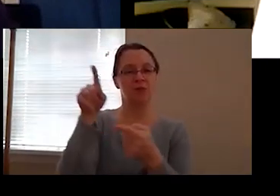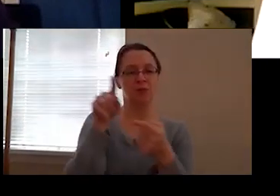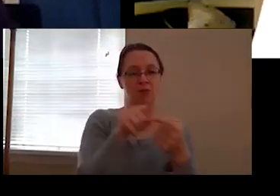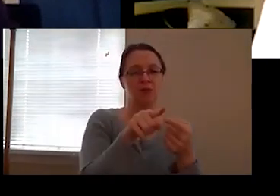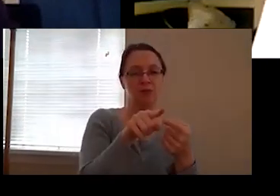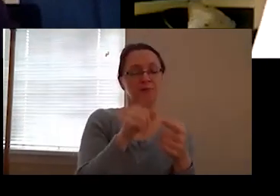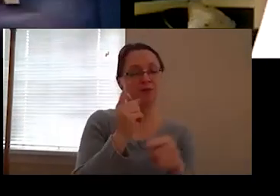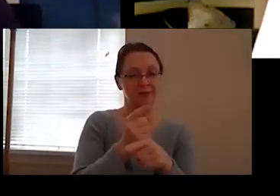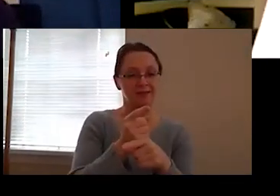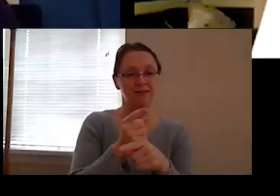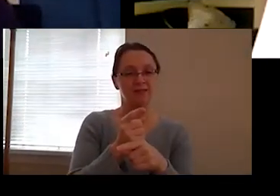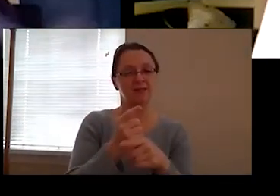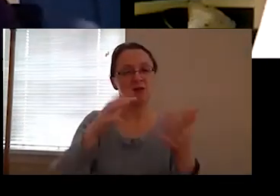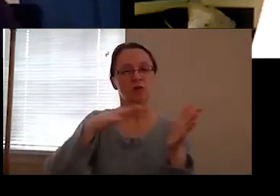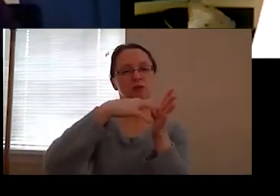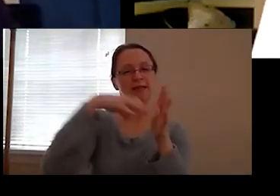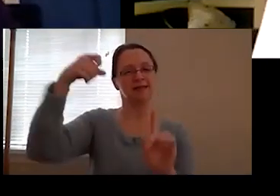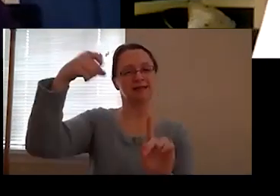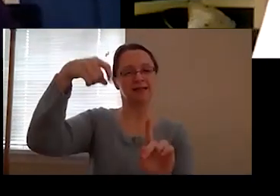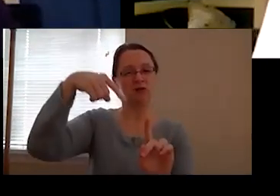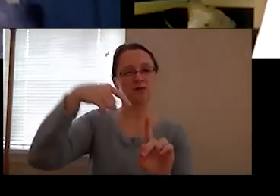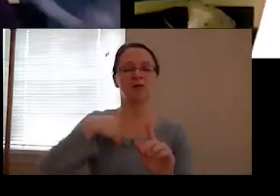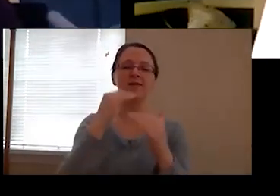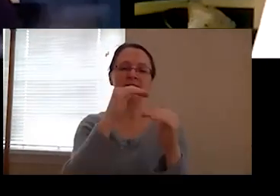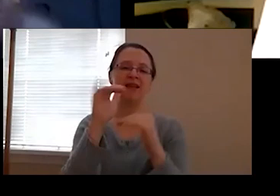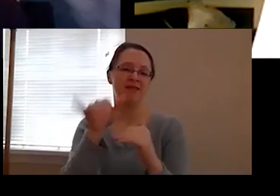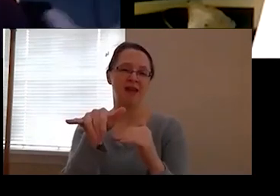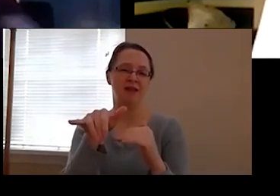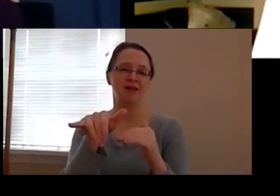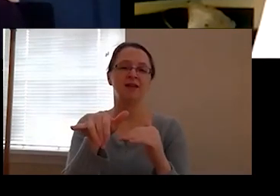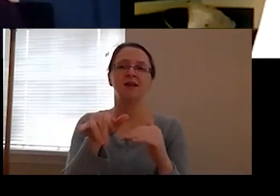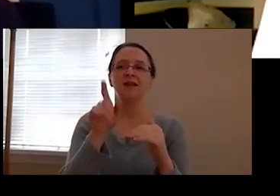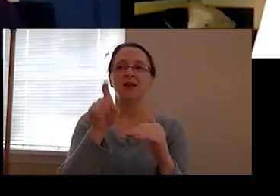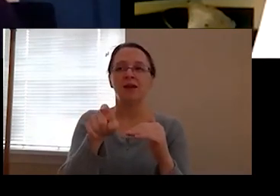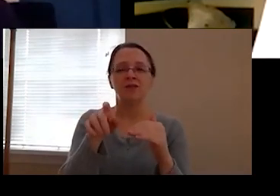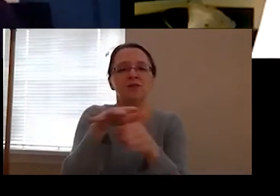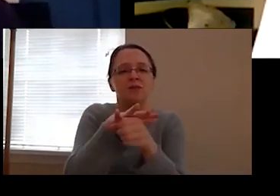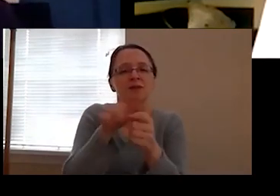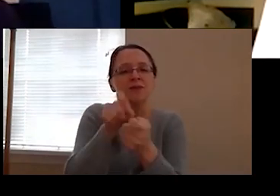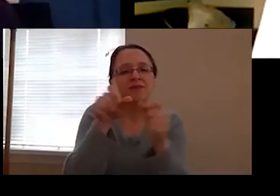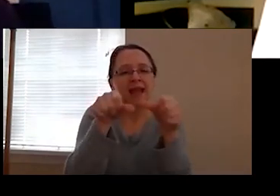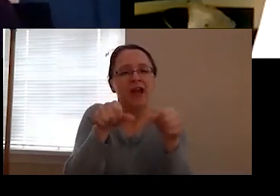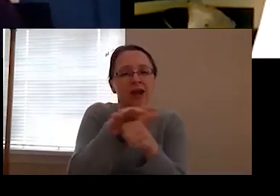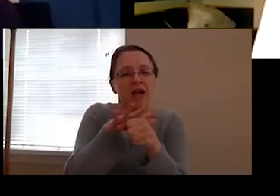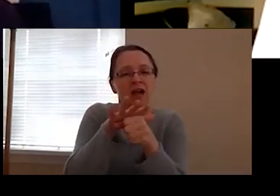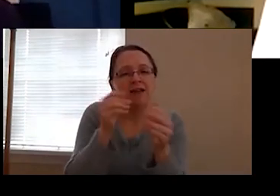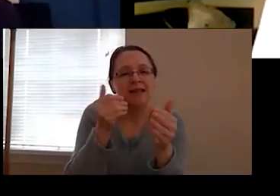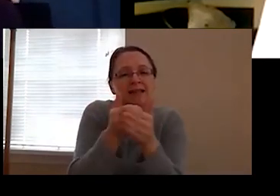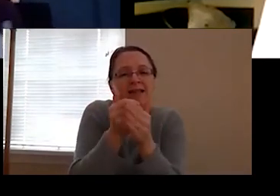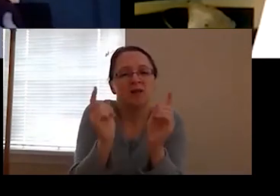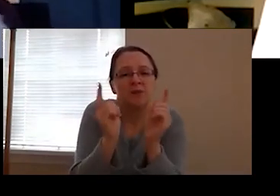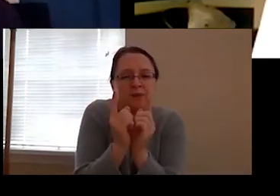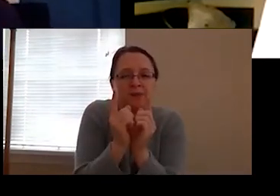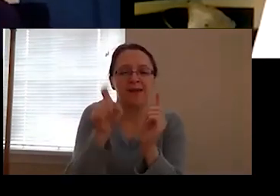your home. So there is limitation of range, and it works within the coverage area of the wireless signal. This